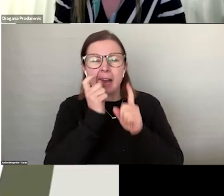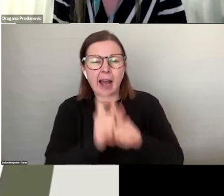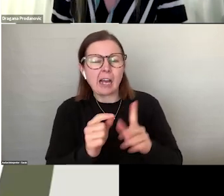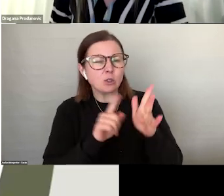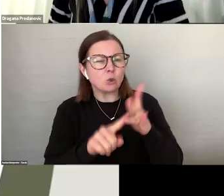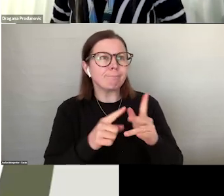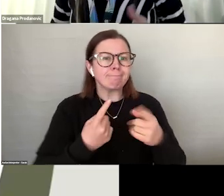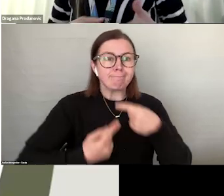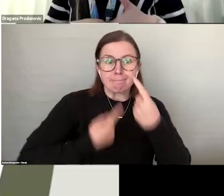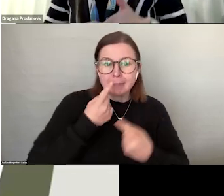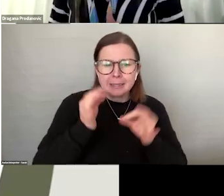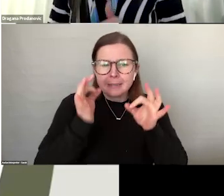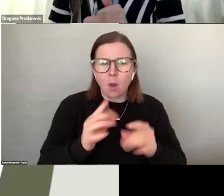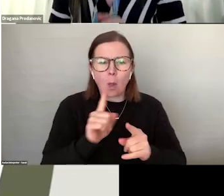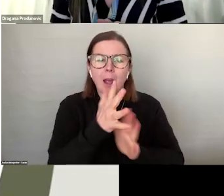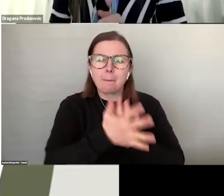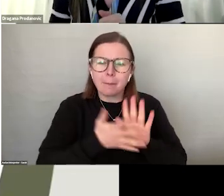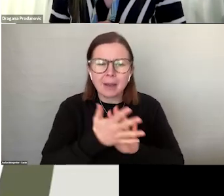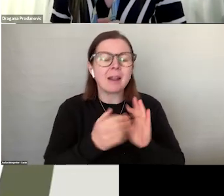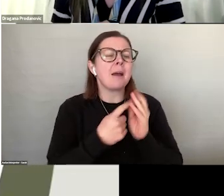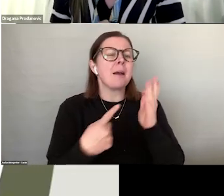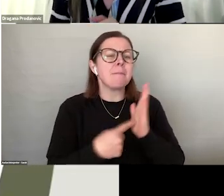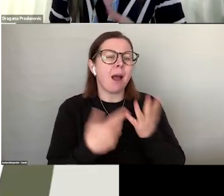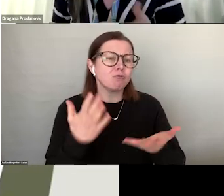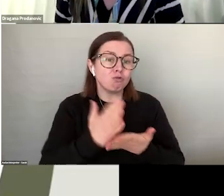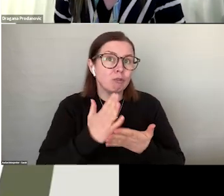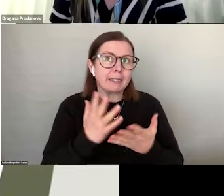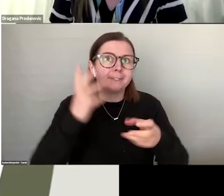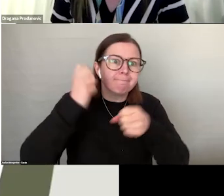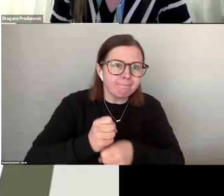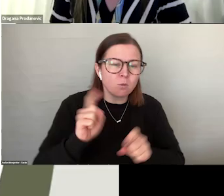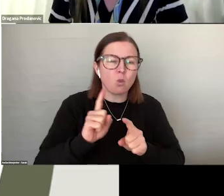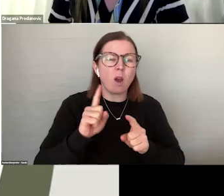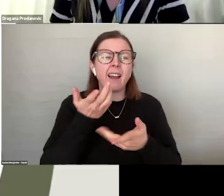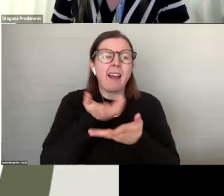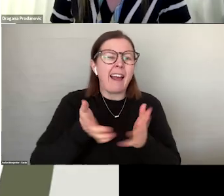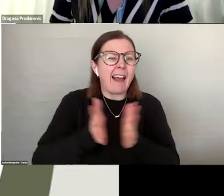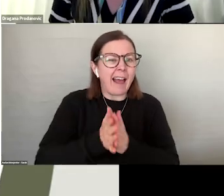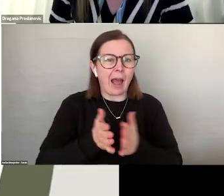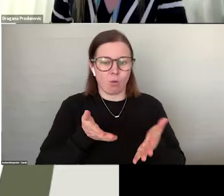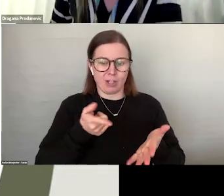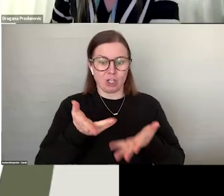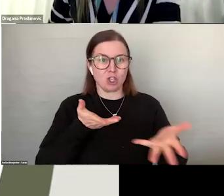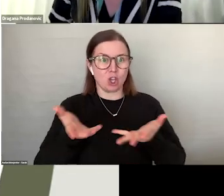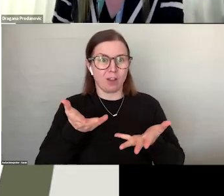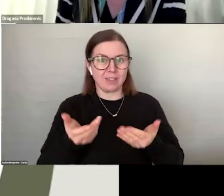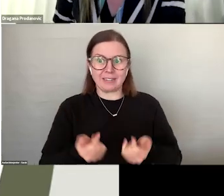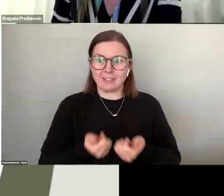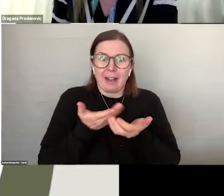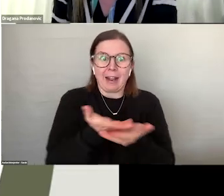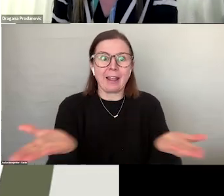define. But if we keep it really quite simple, it generally means how services are delivered to a particular